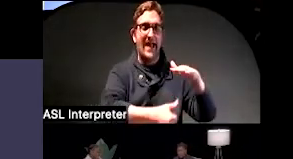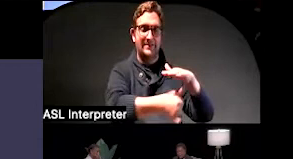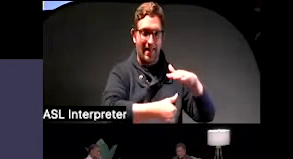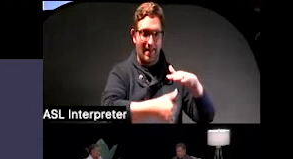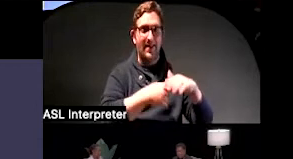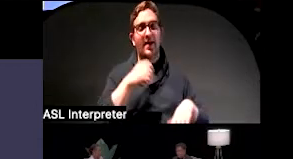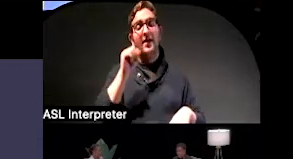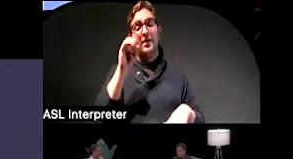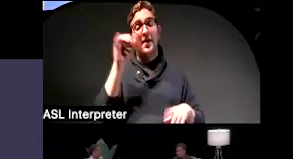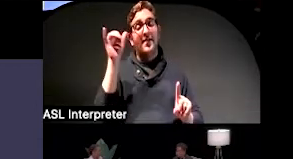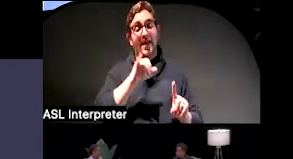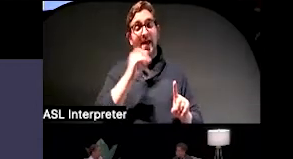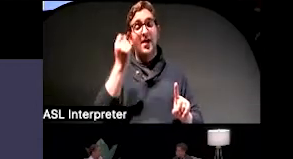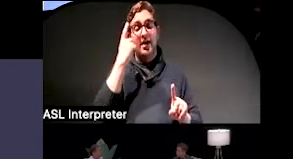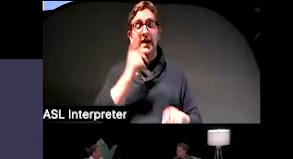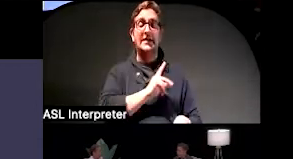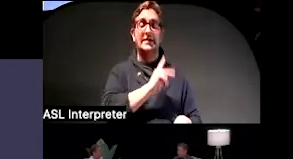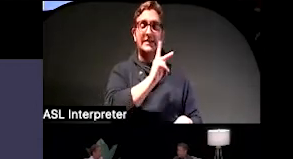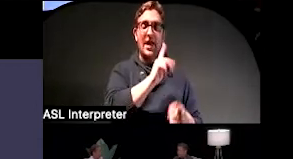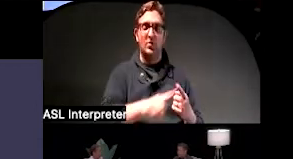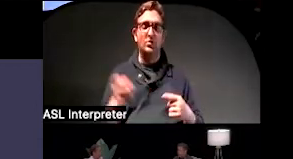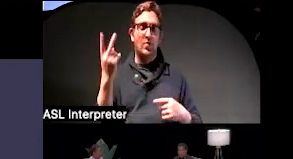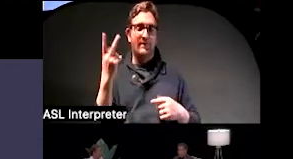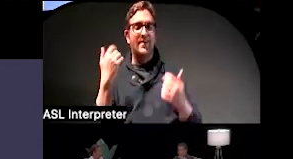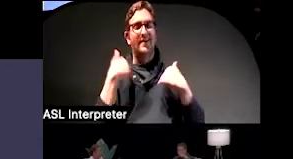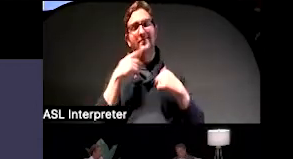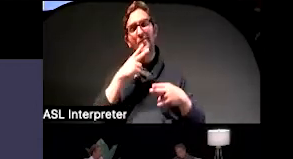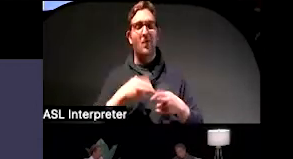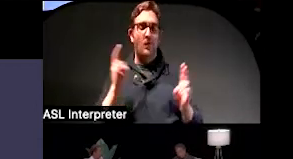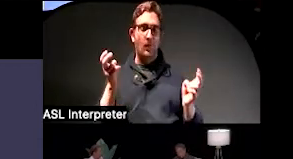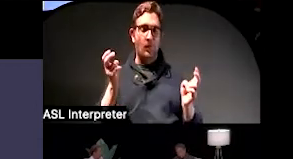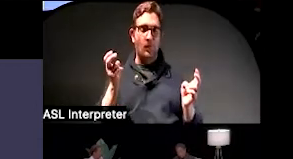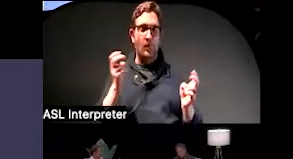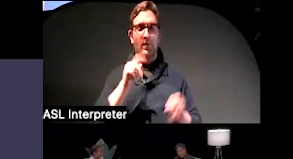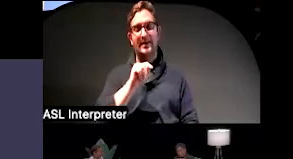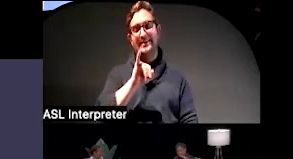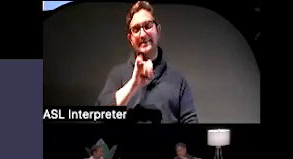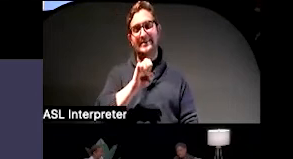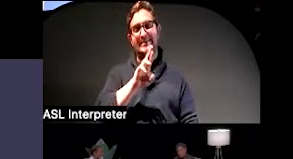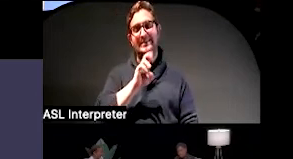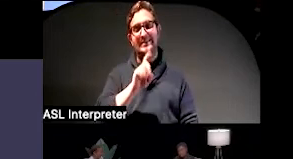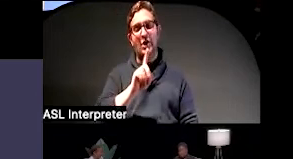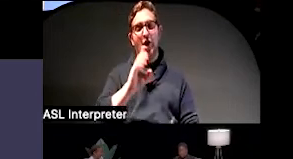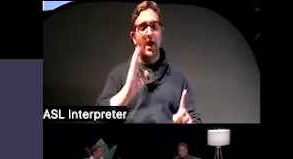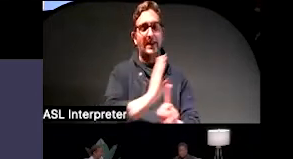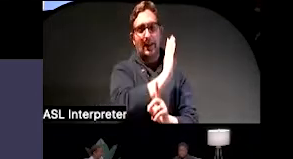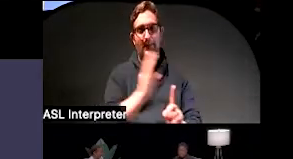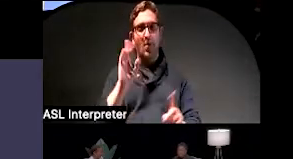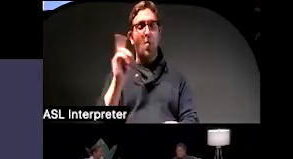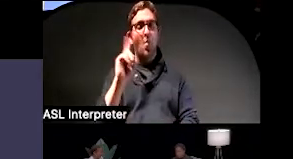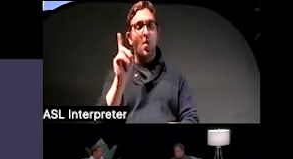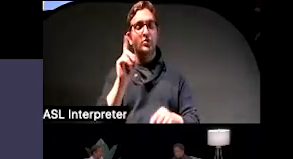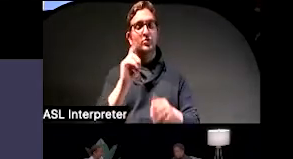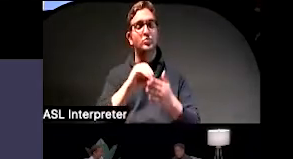that in K-12, we have what's called this tier, this continuum of where students can receive